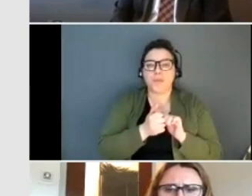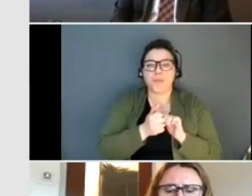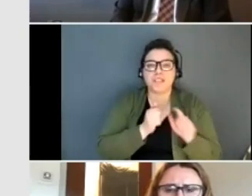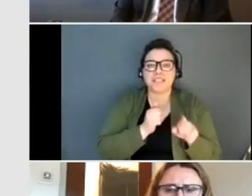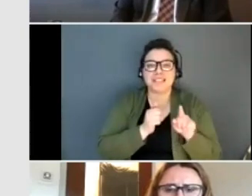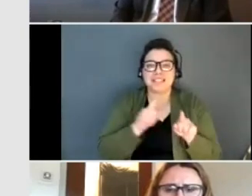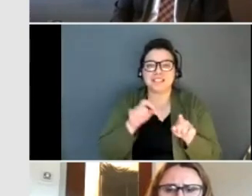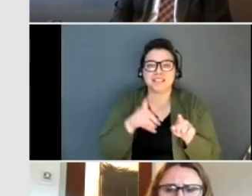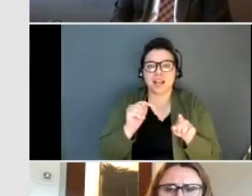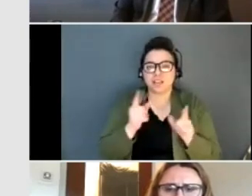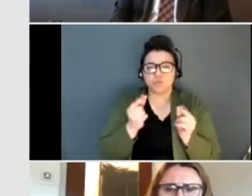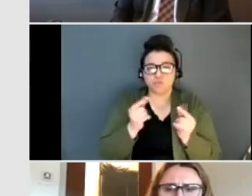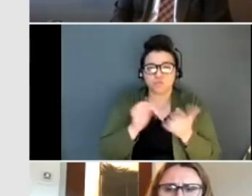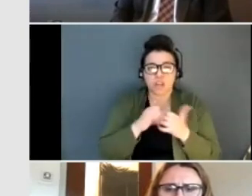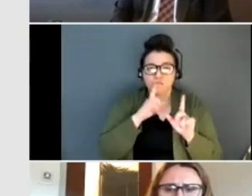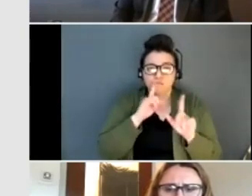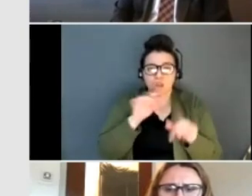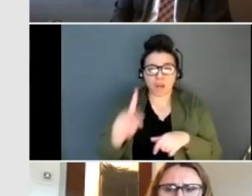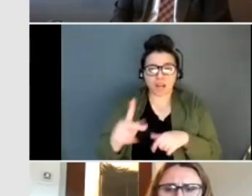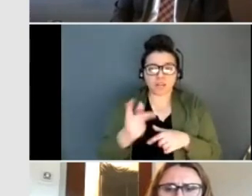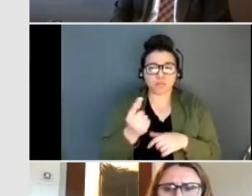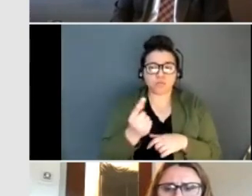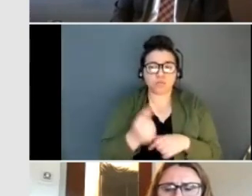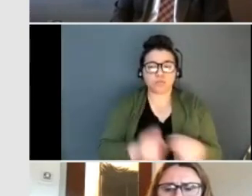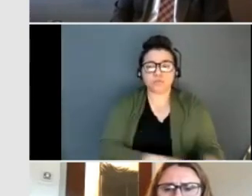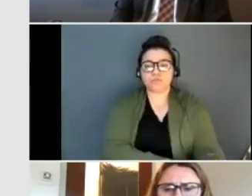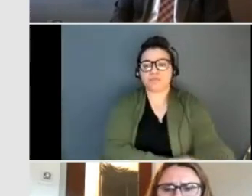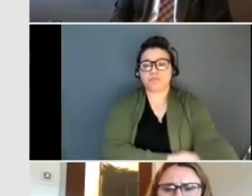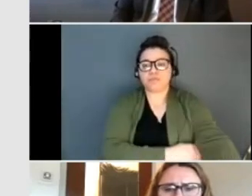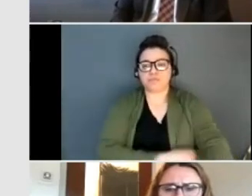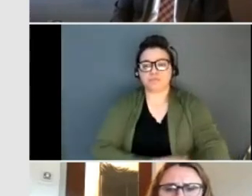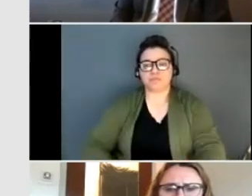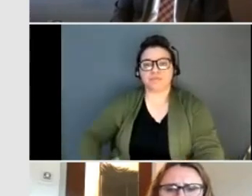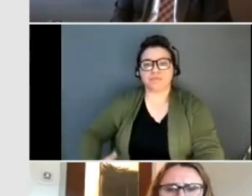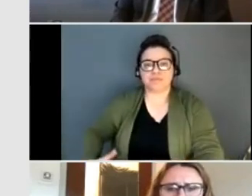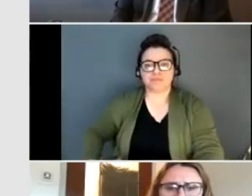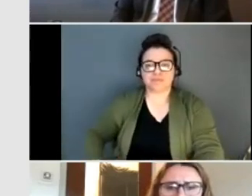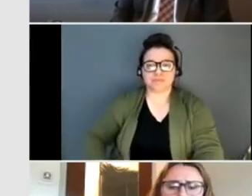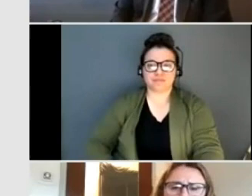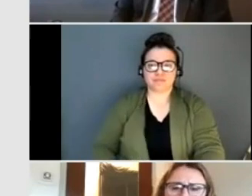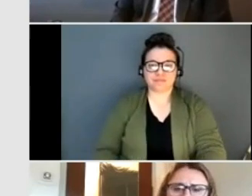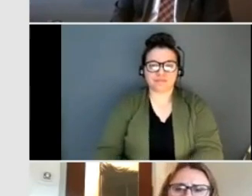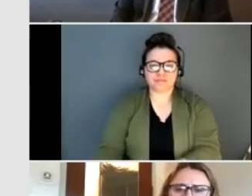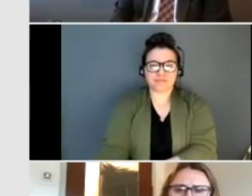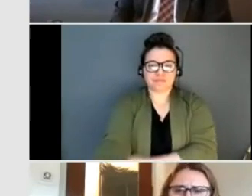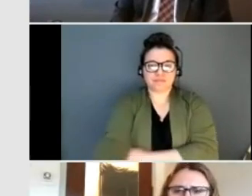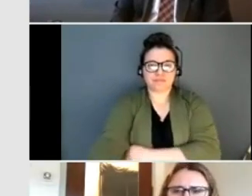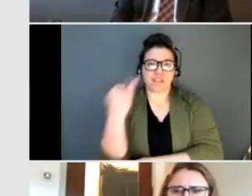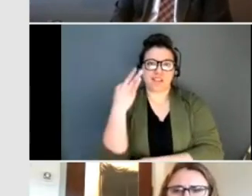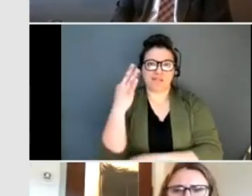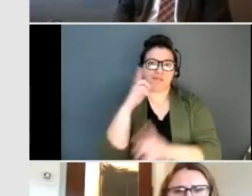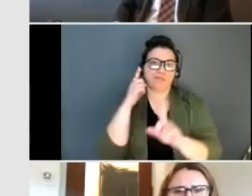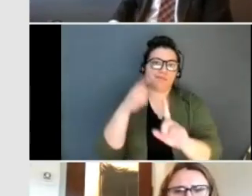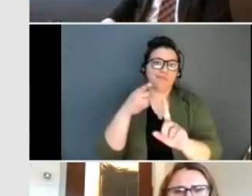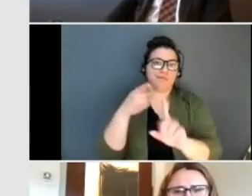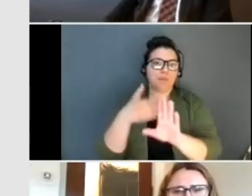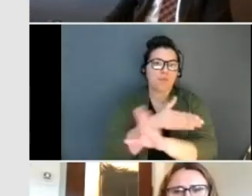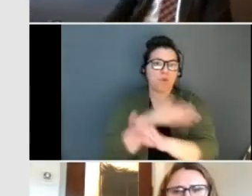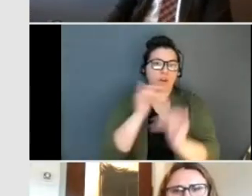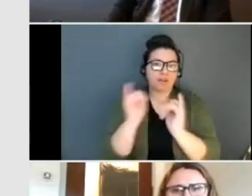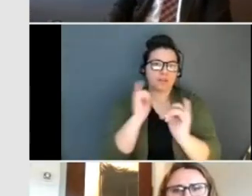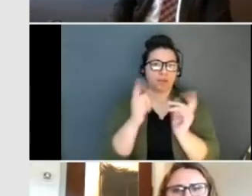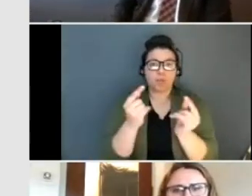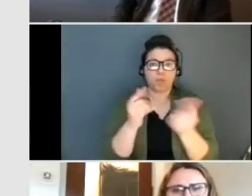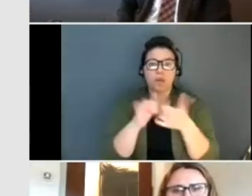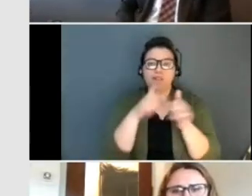text? What would your text look like if you were going to respond to them heading in for that interview? Let's see some